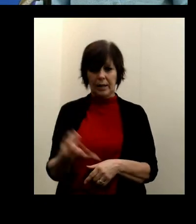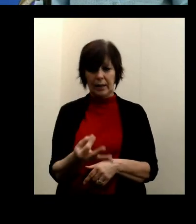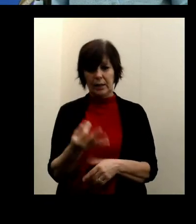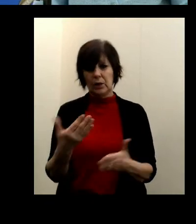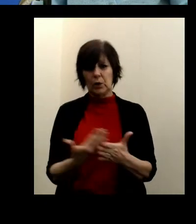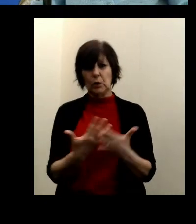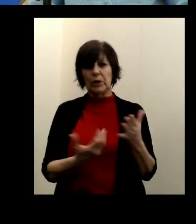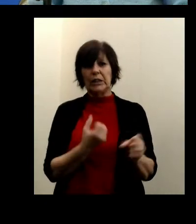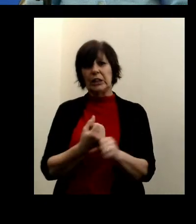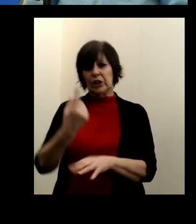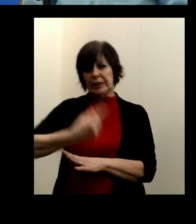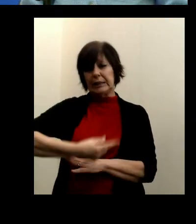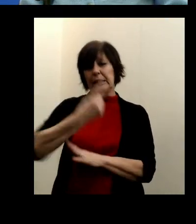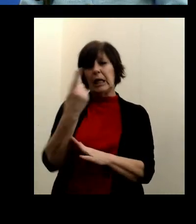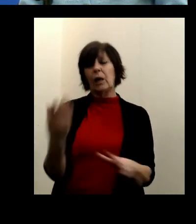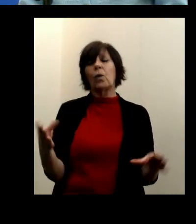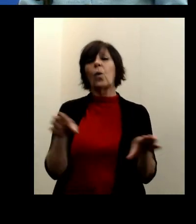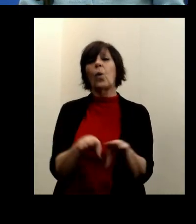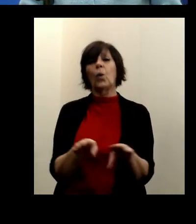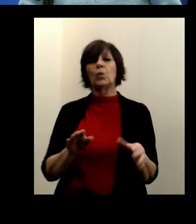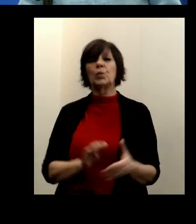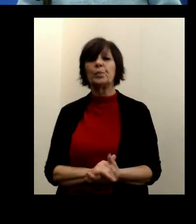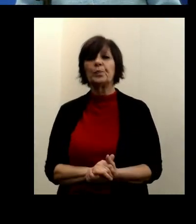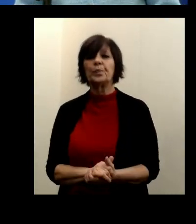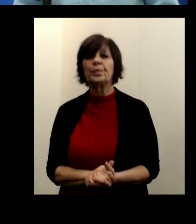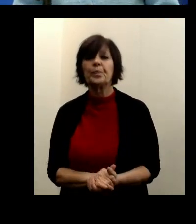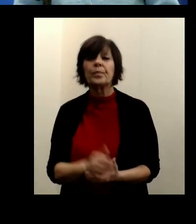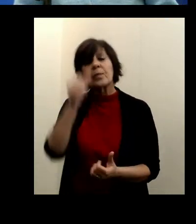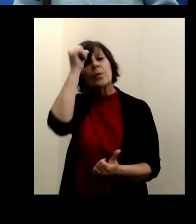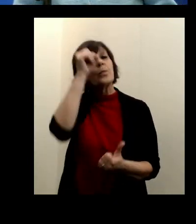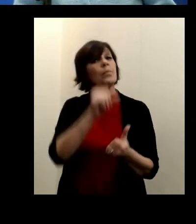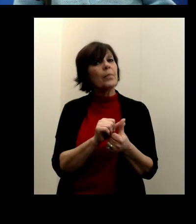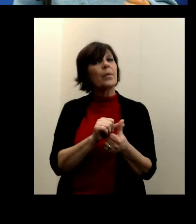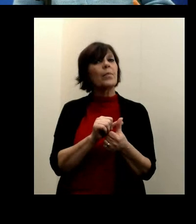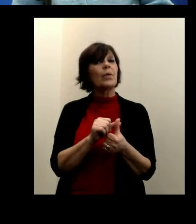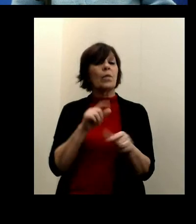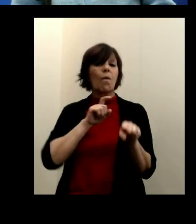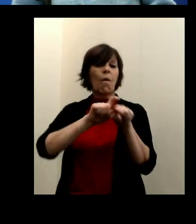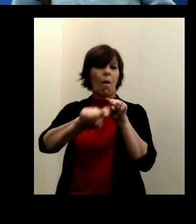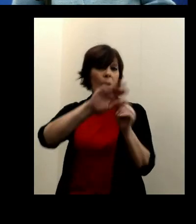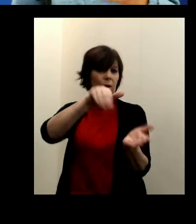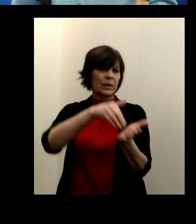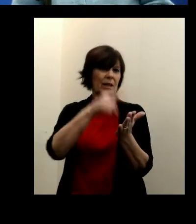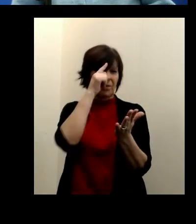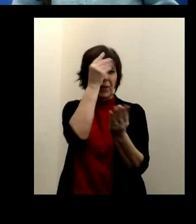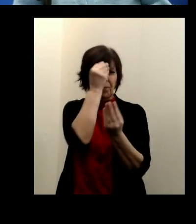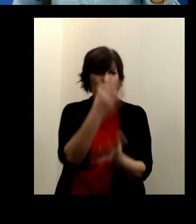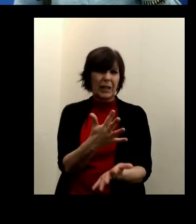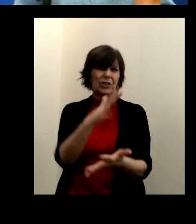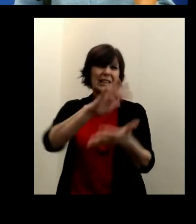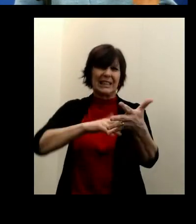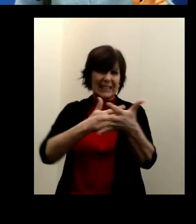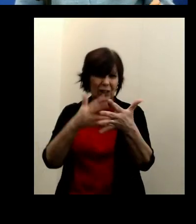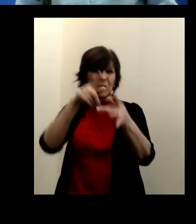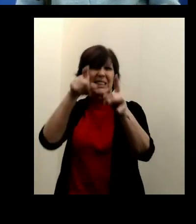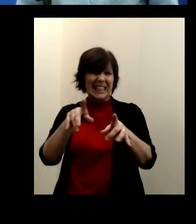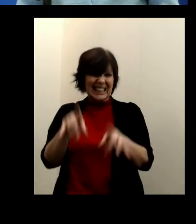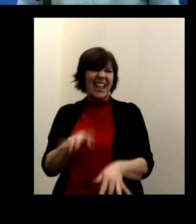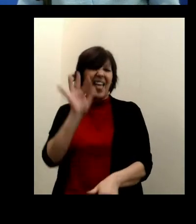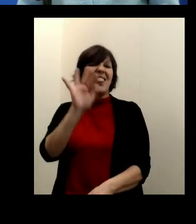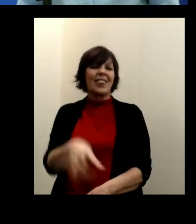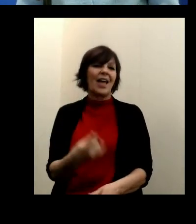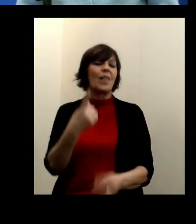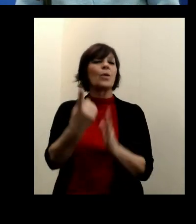January 1st, New Year's Day, we are going to be closed. So remember, the call center, getting information, scheduling a test, so those hours